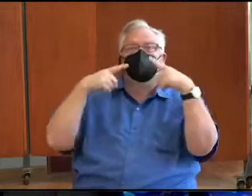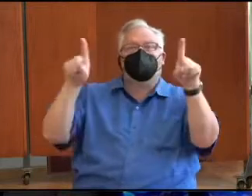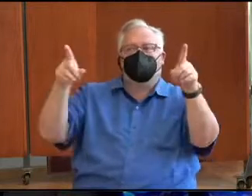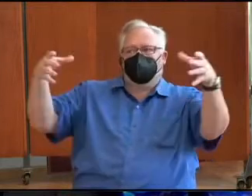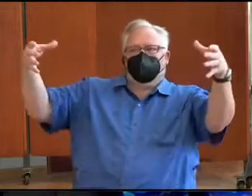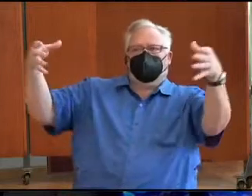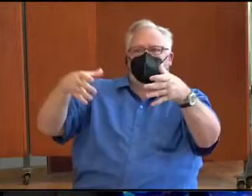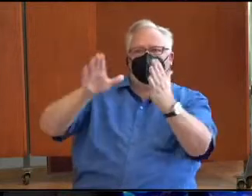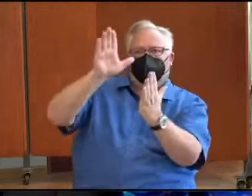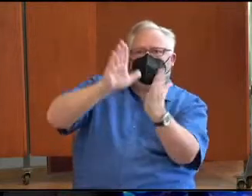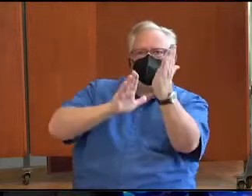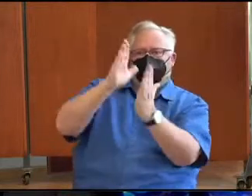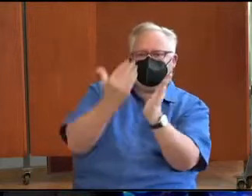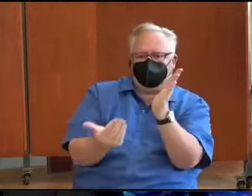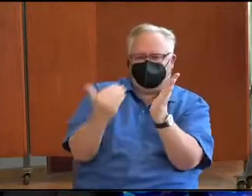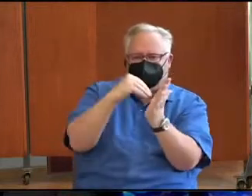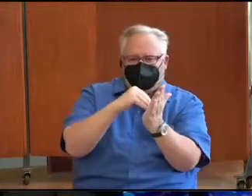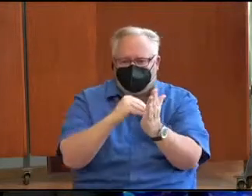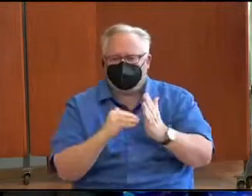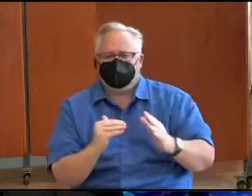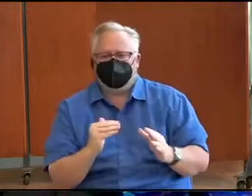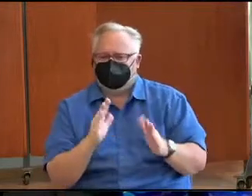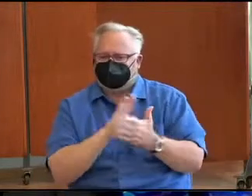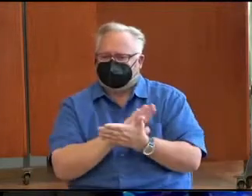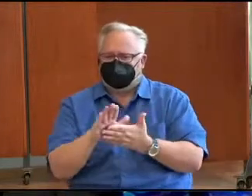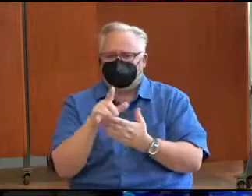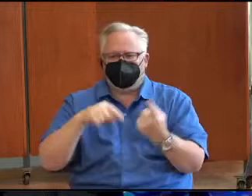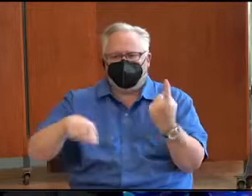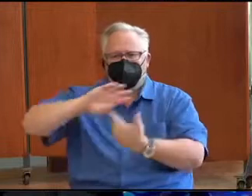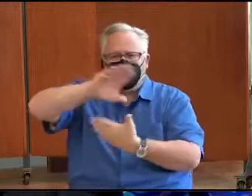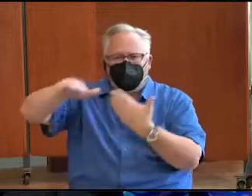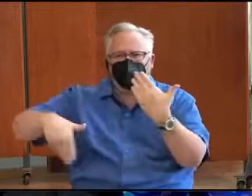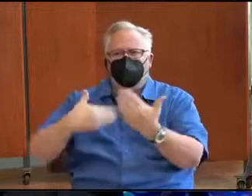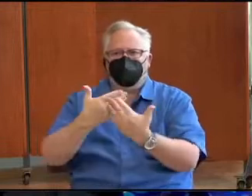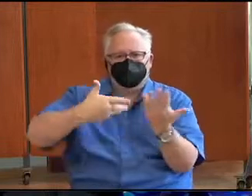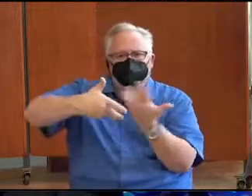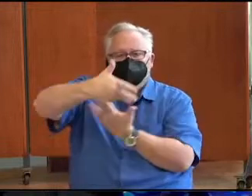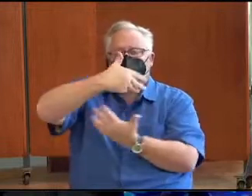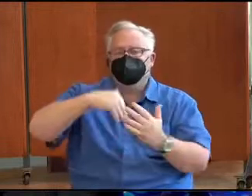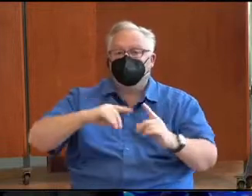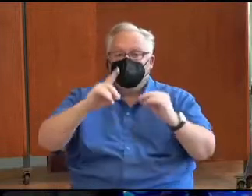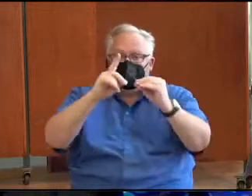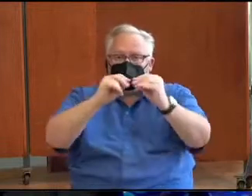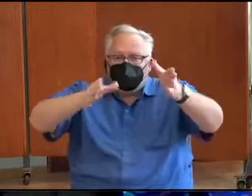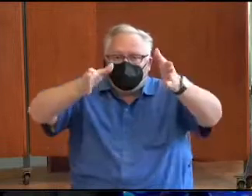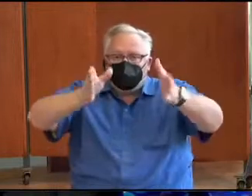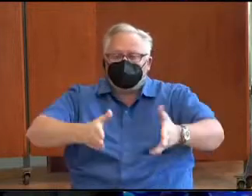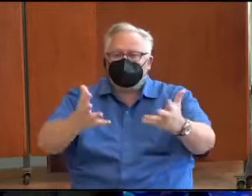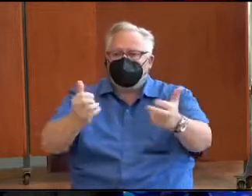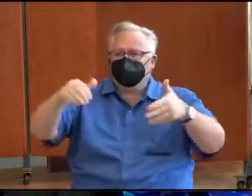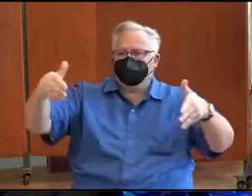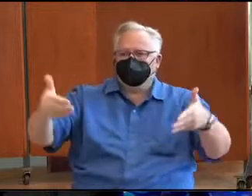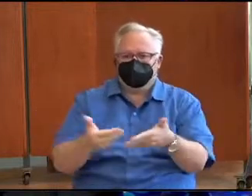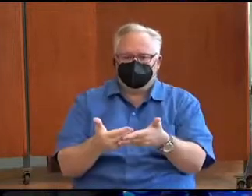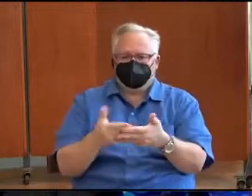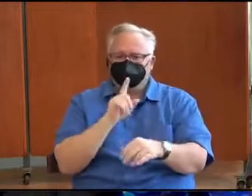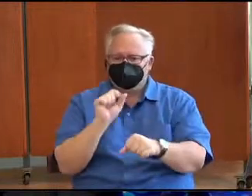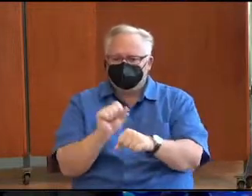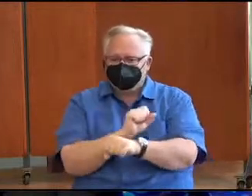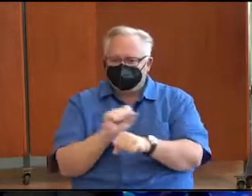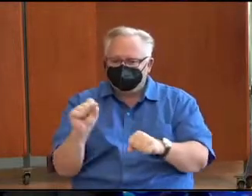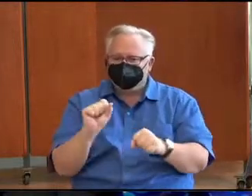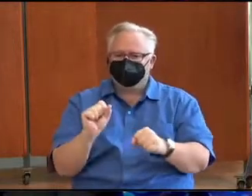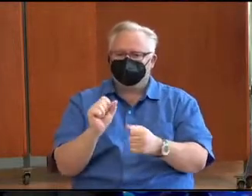to be in each other's presence. And there's another person I want to introduce. She actually is part of